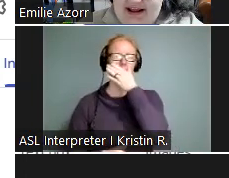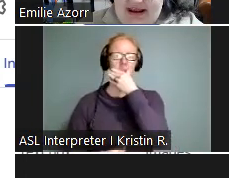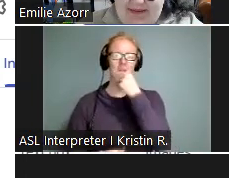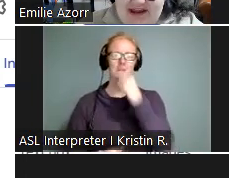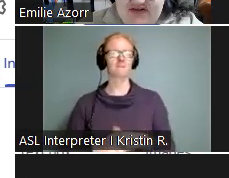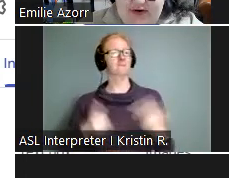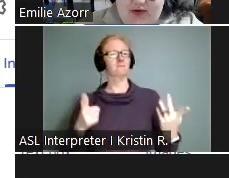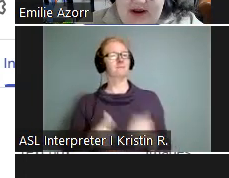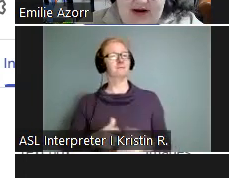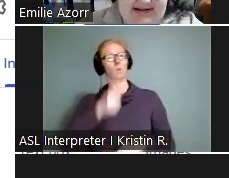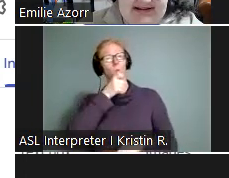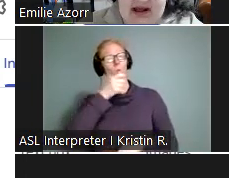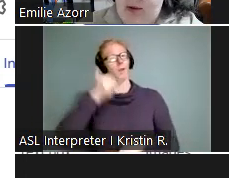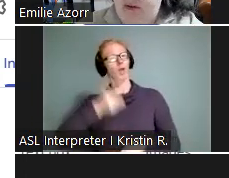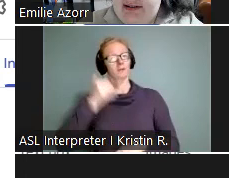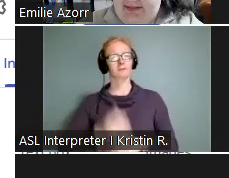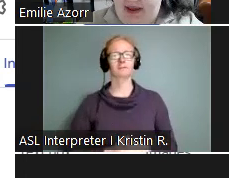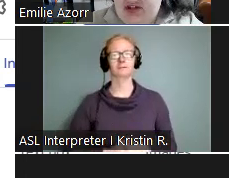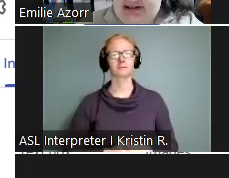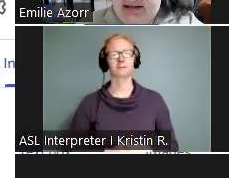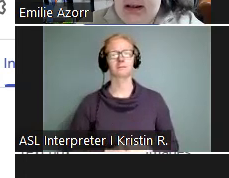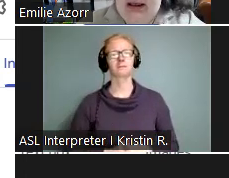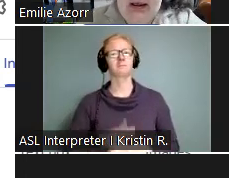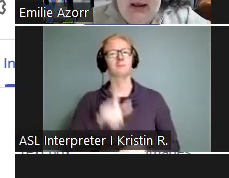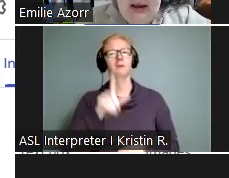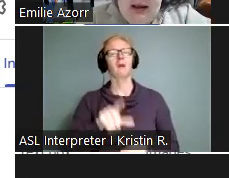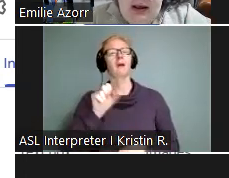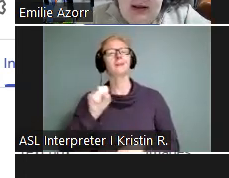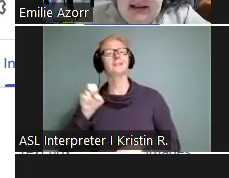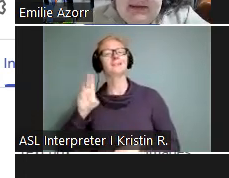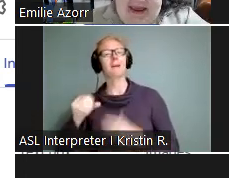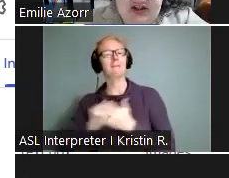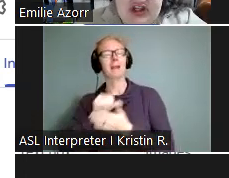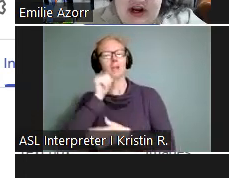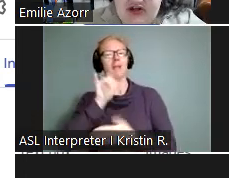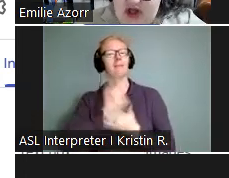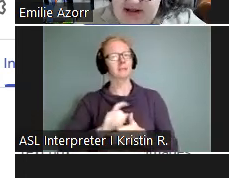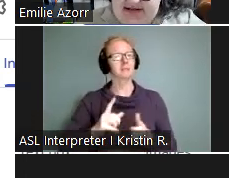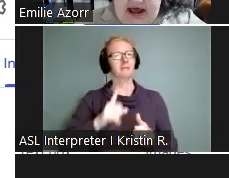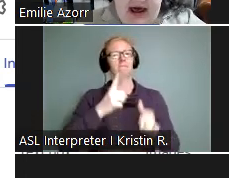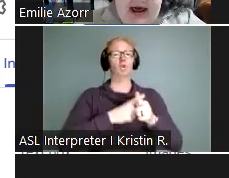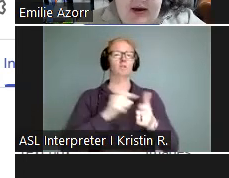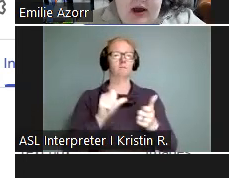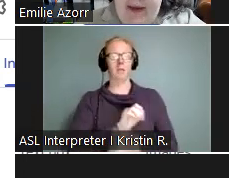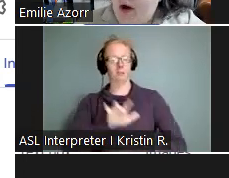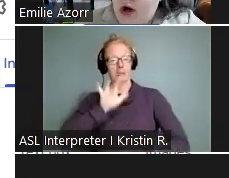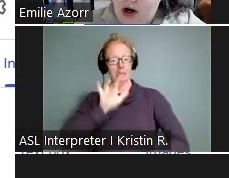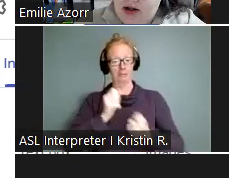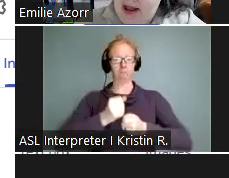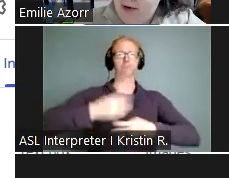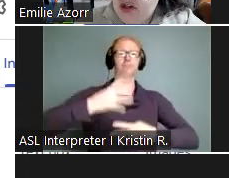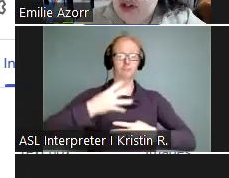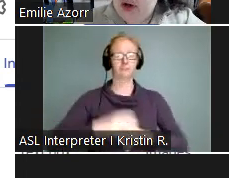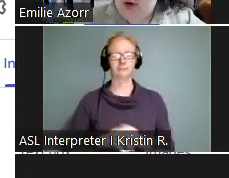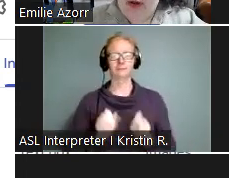And this is our landing page for Who We Are. This is not one of our subpages. This page here talks about